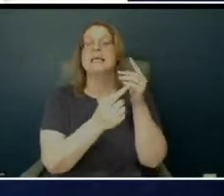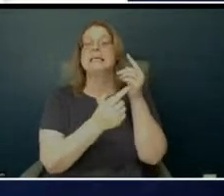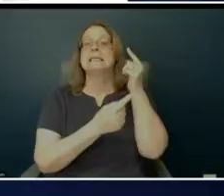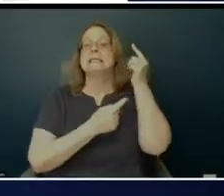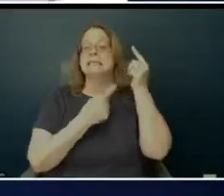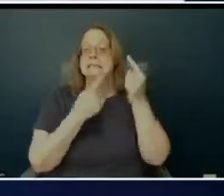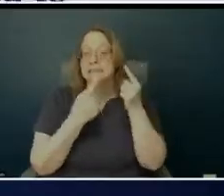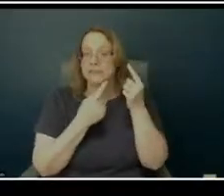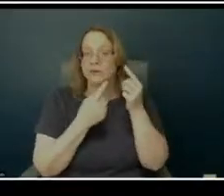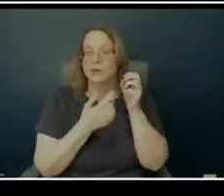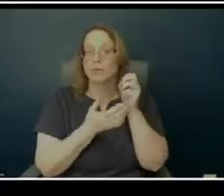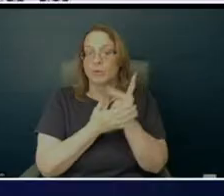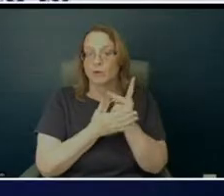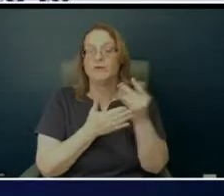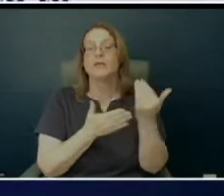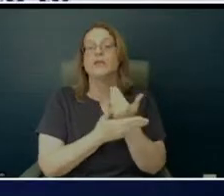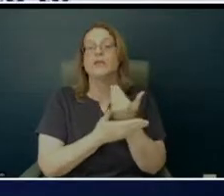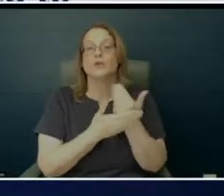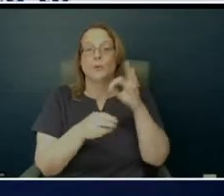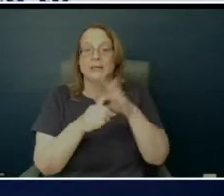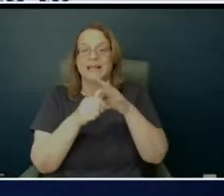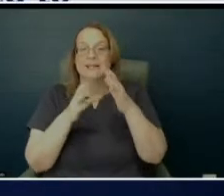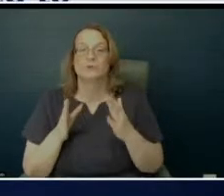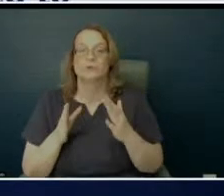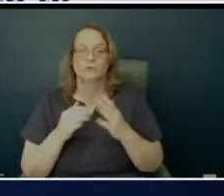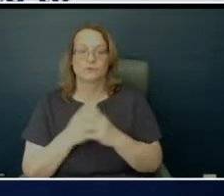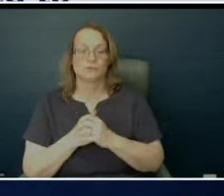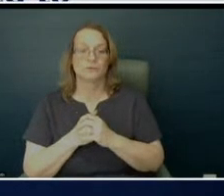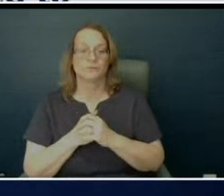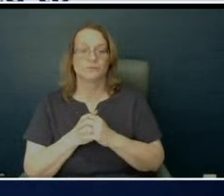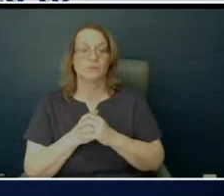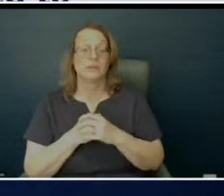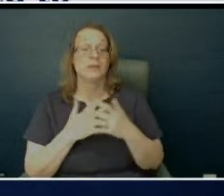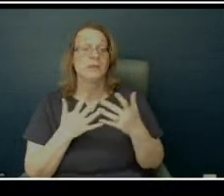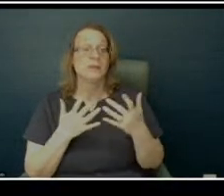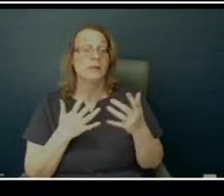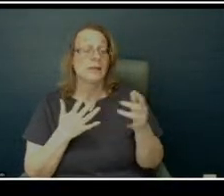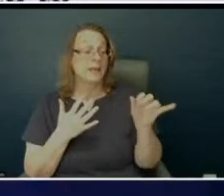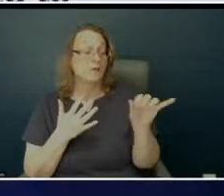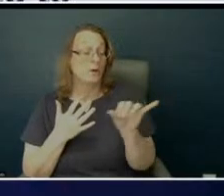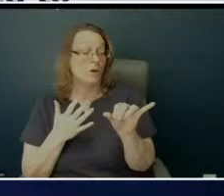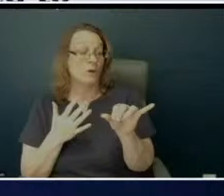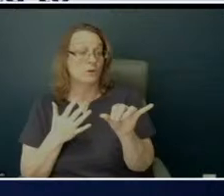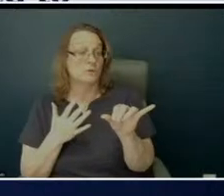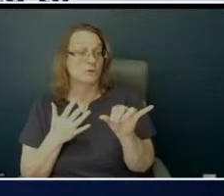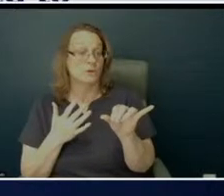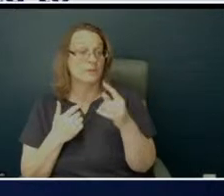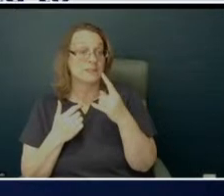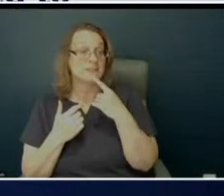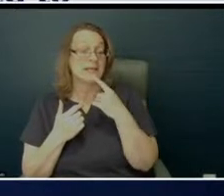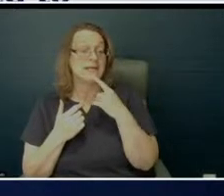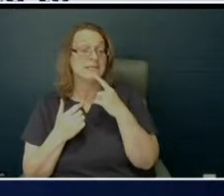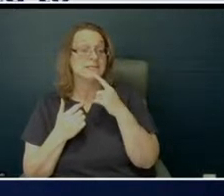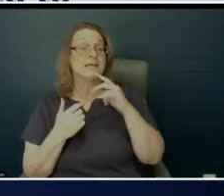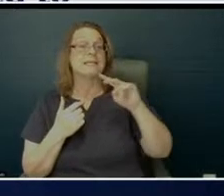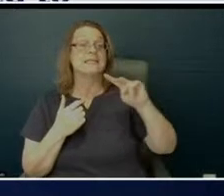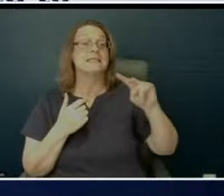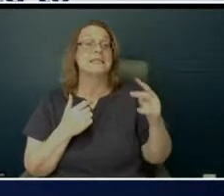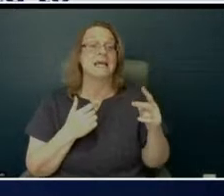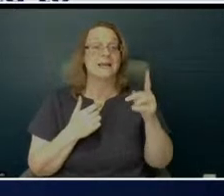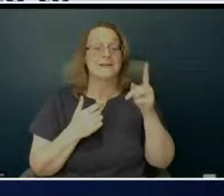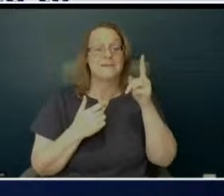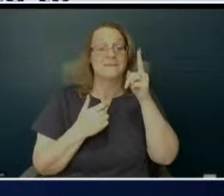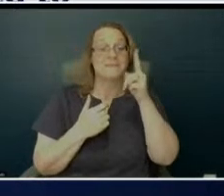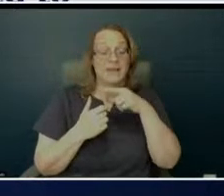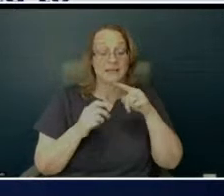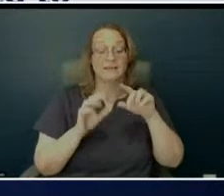electors. And it indicates that a separate, quote, fake slate of electors supporting Donald